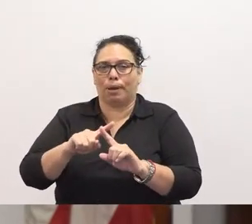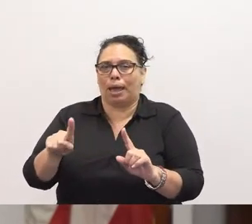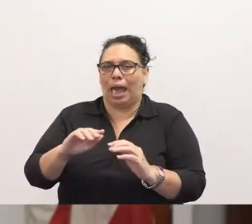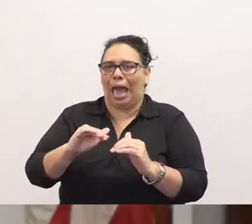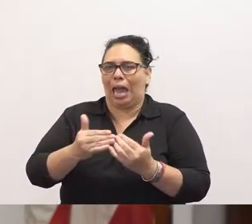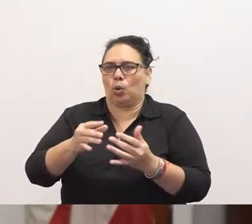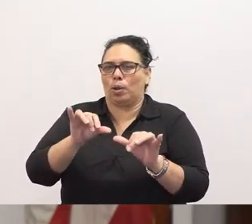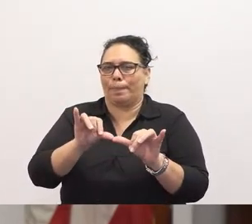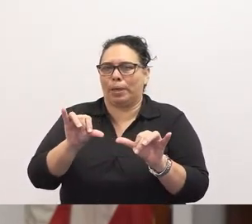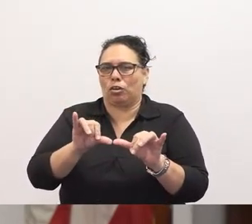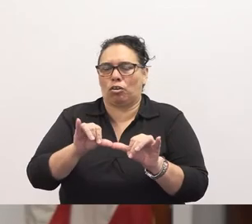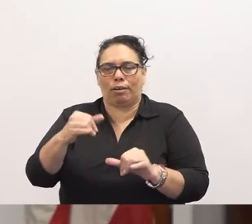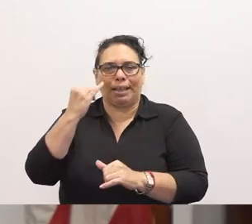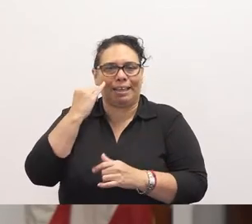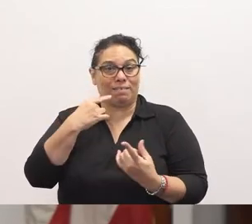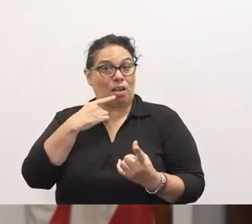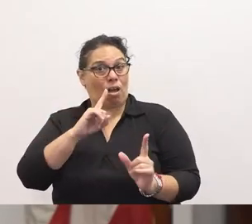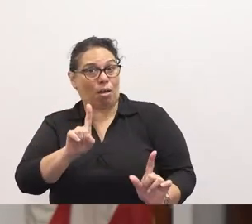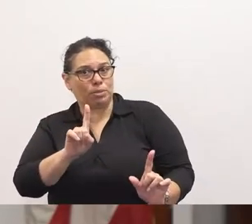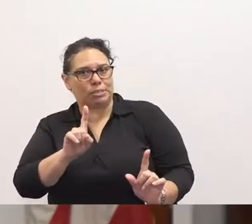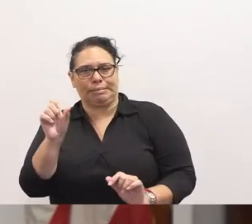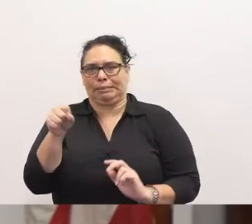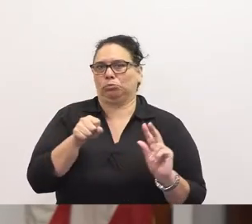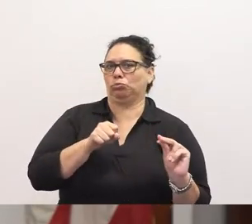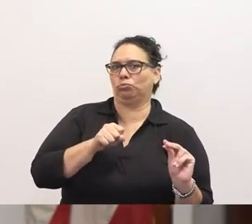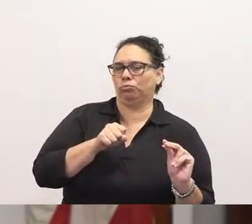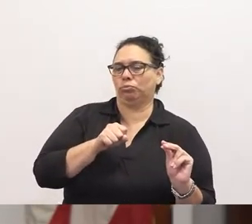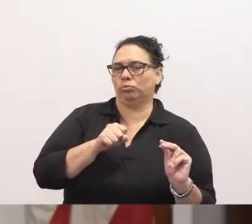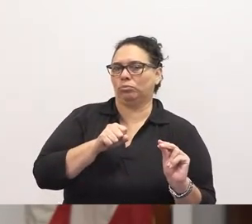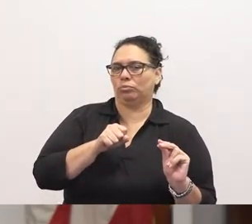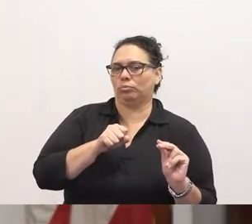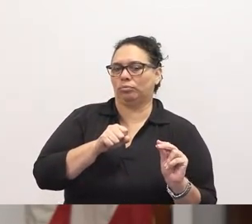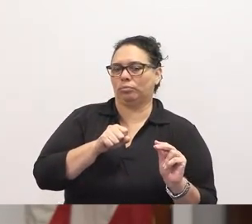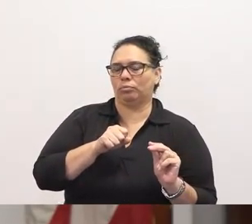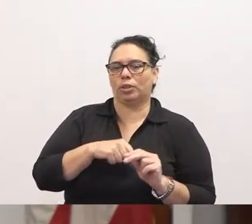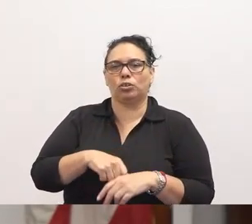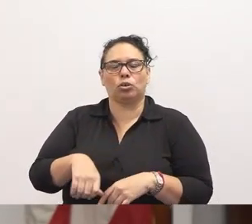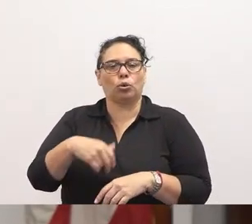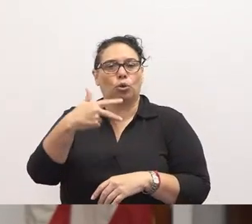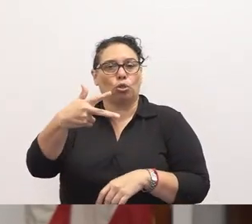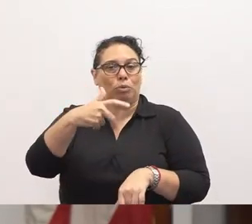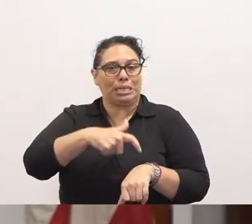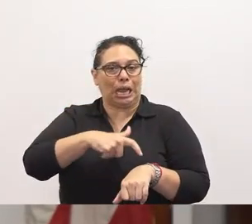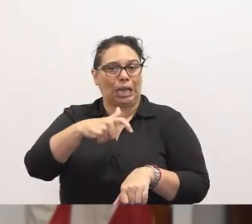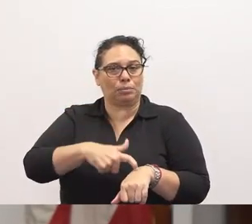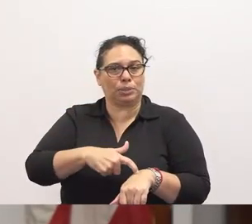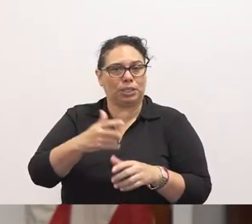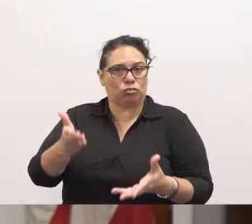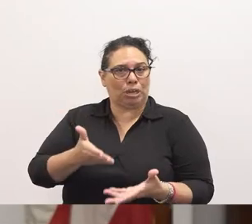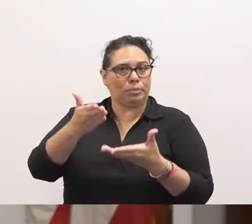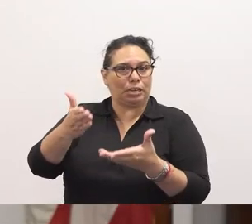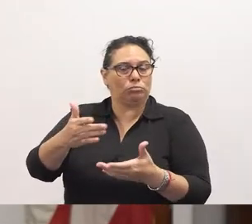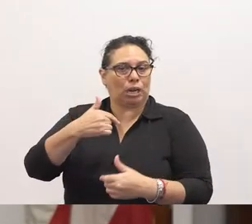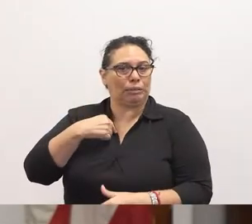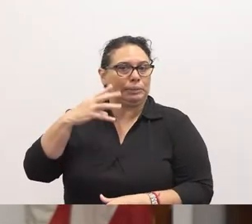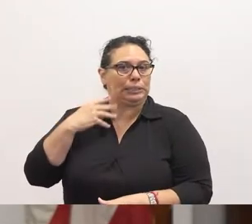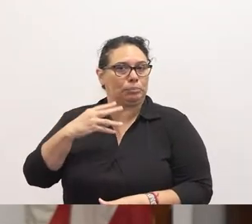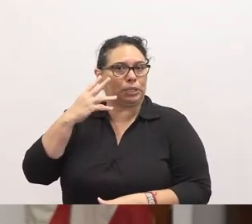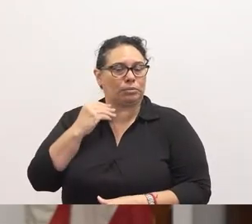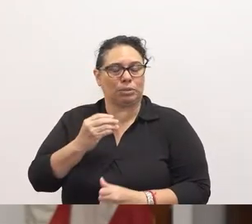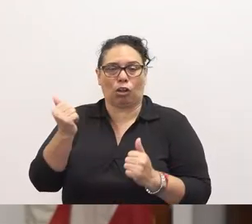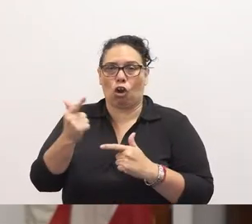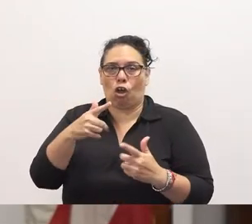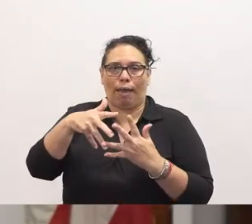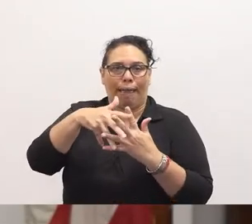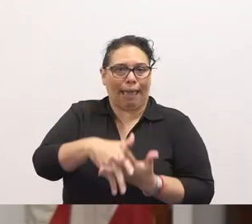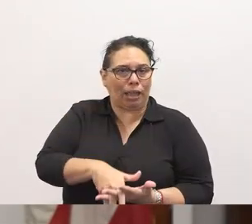we measure whether we're actually accomplishing this, right? I've gone through three sets of recommendations, including the resolution, and they all anchor that we can do